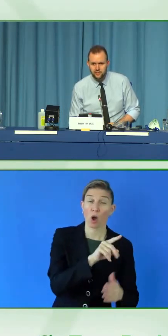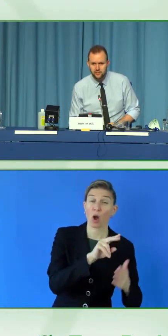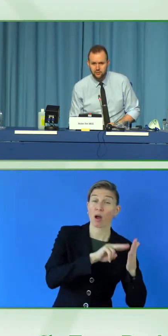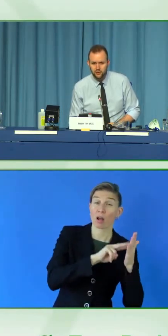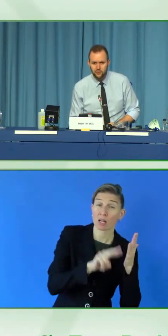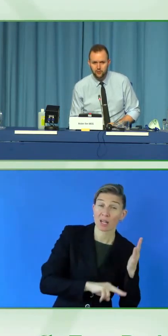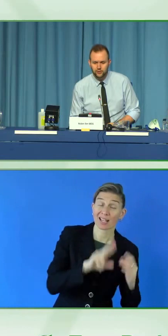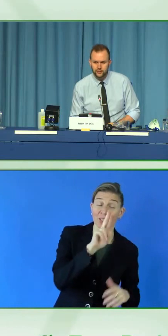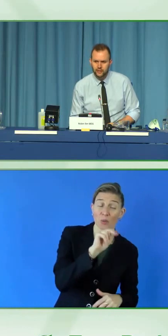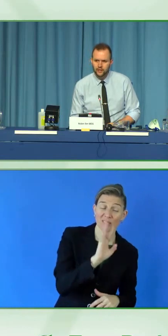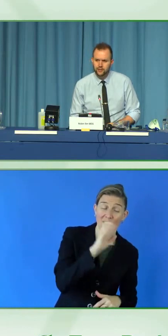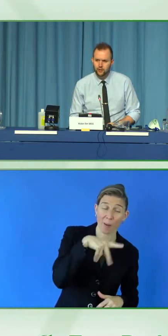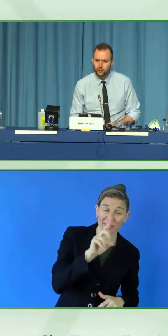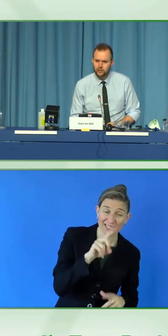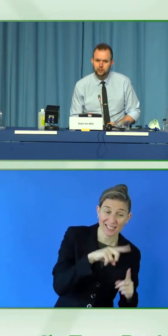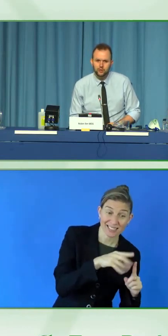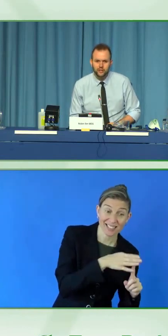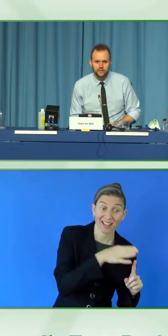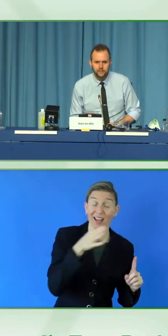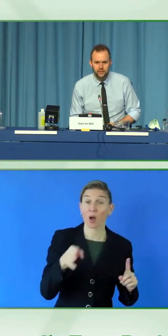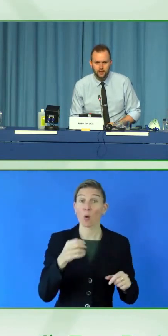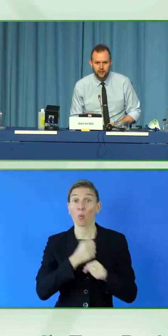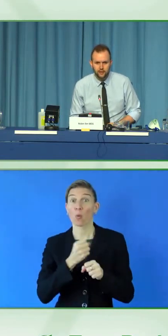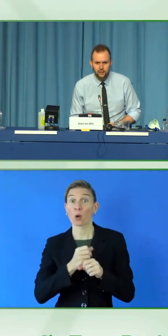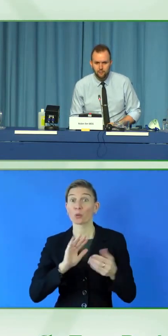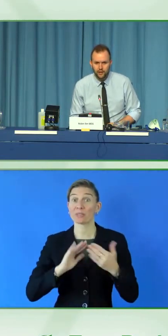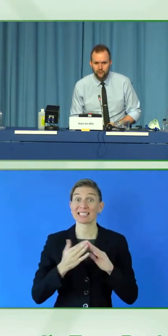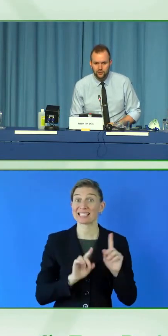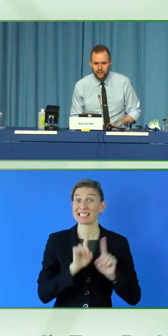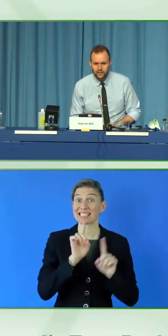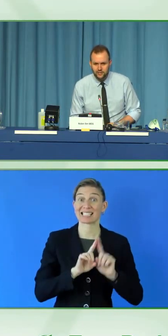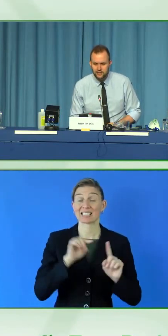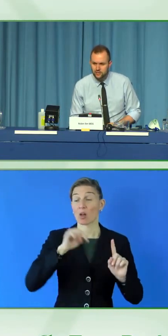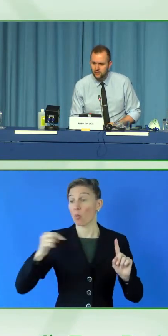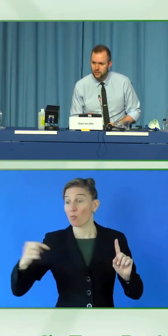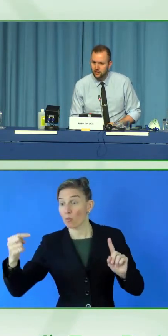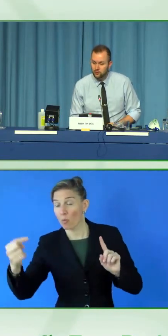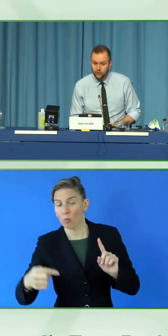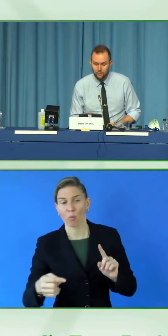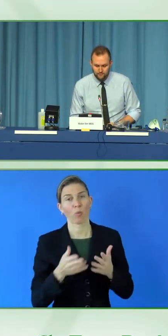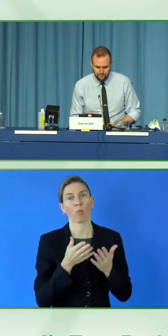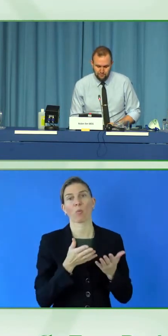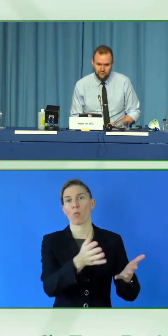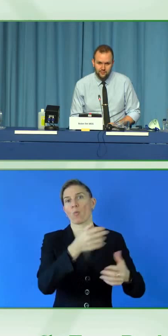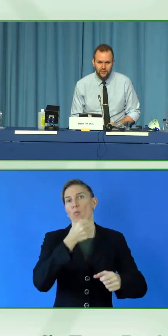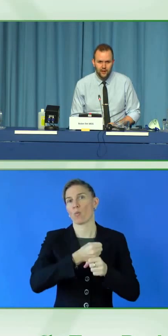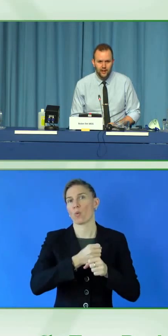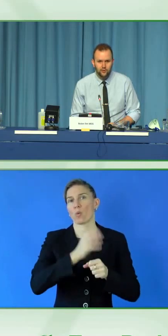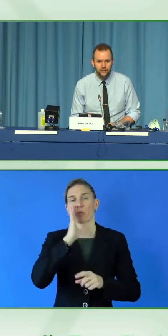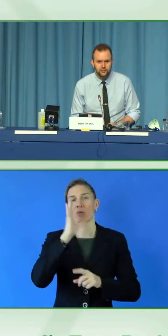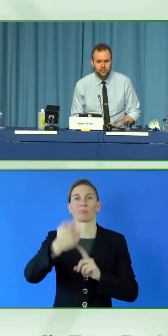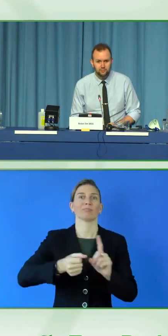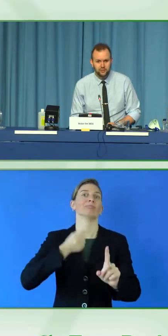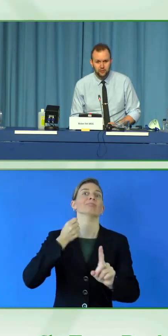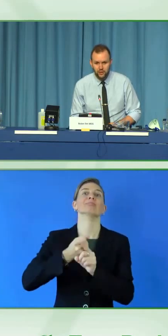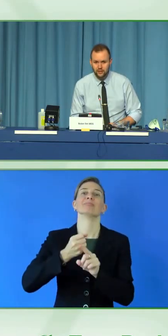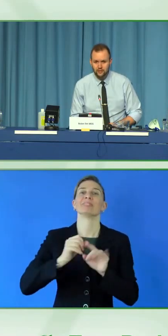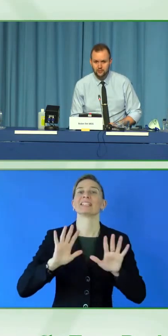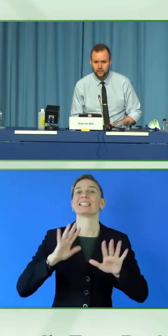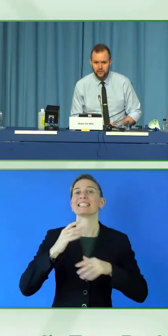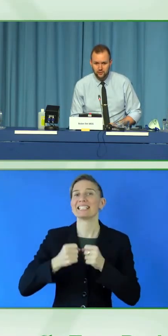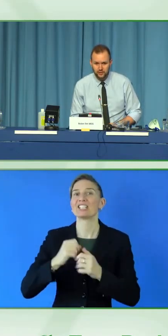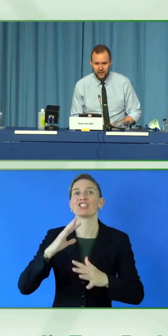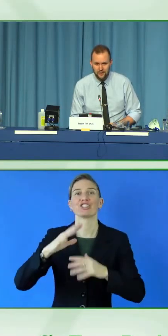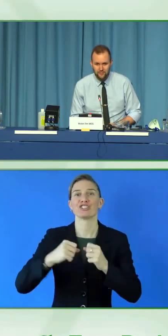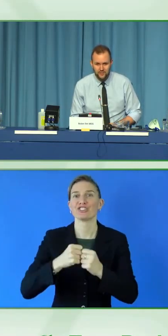working with cities around the world. Your work truly has had impact for decades to come. I would like to jump in directly